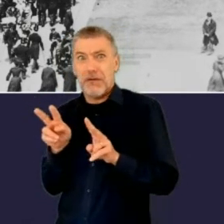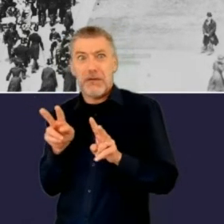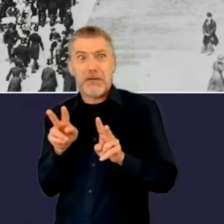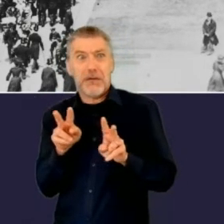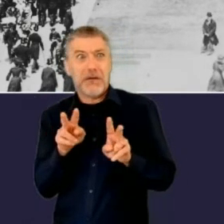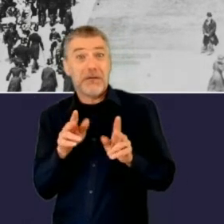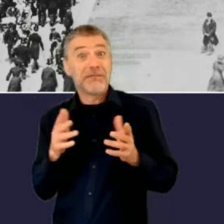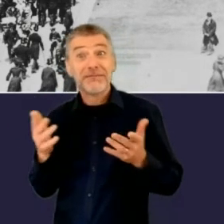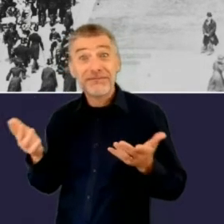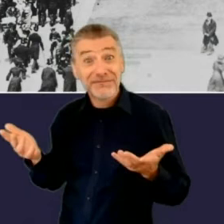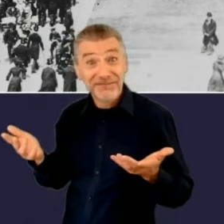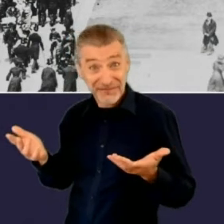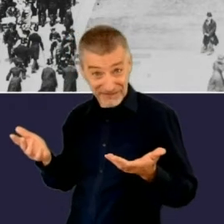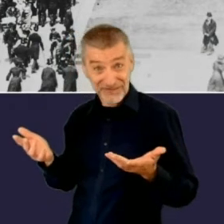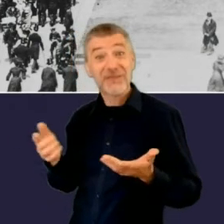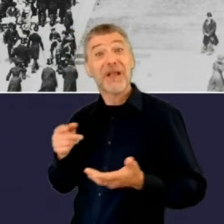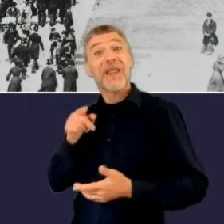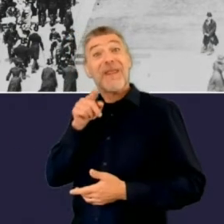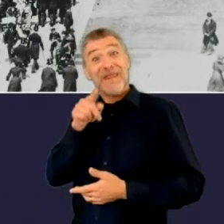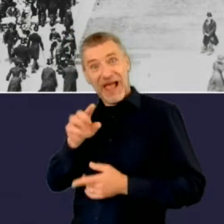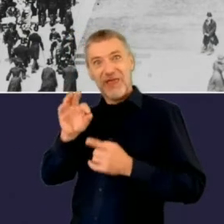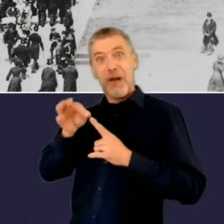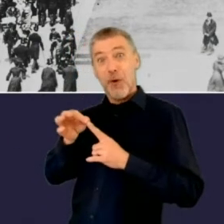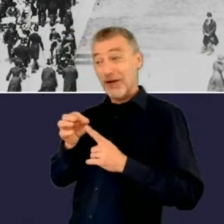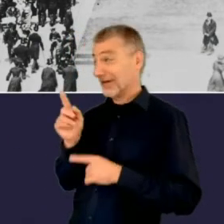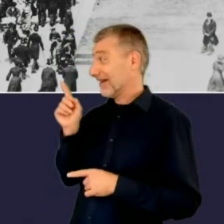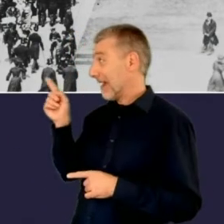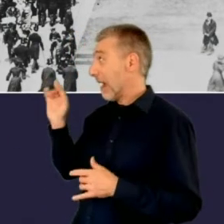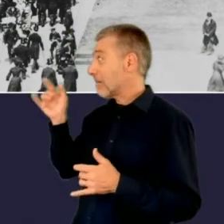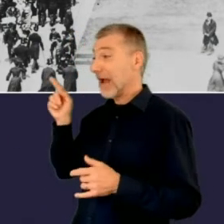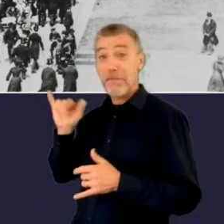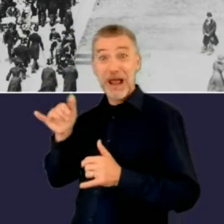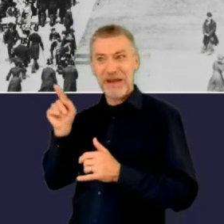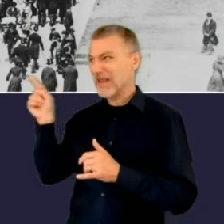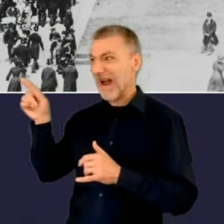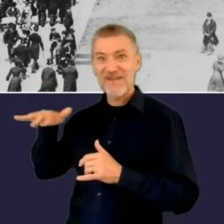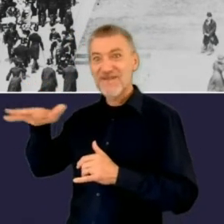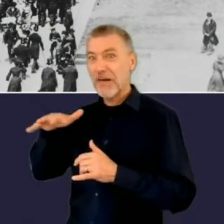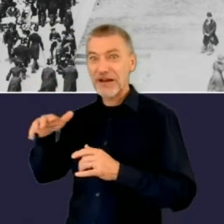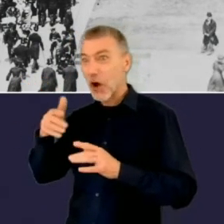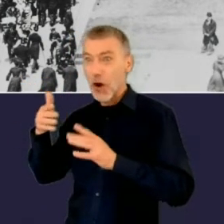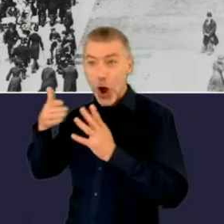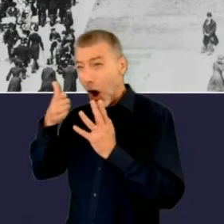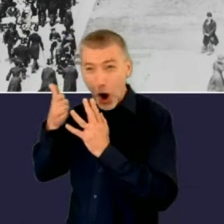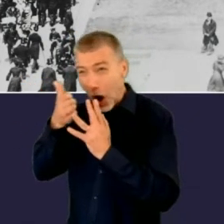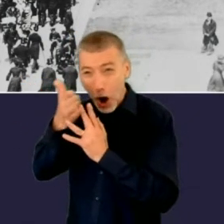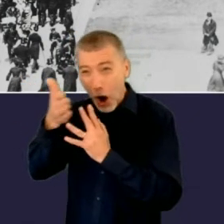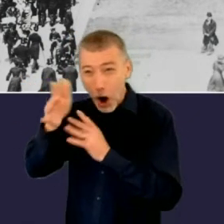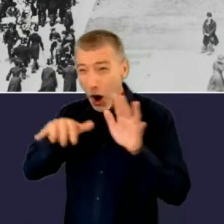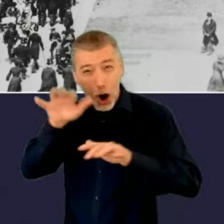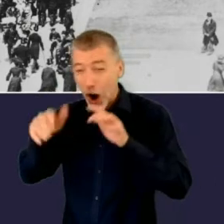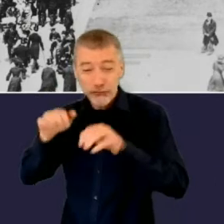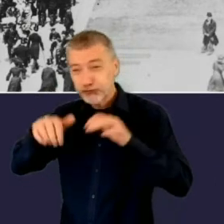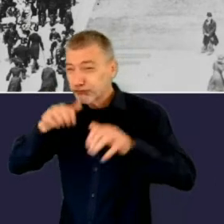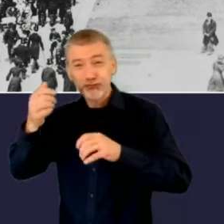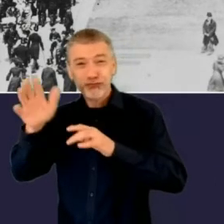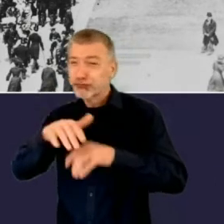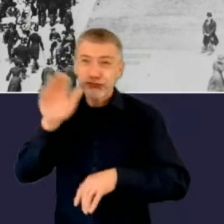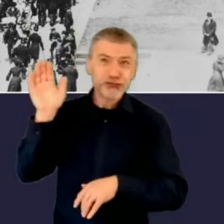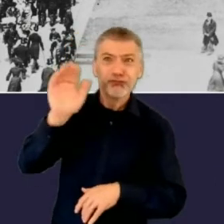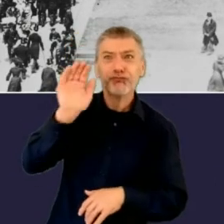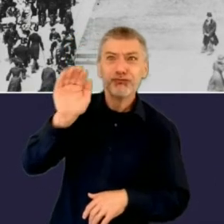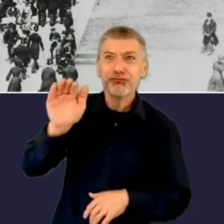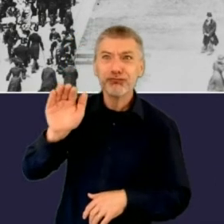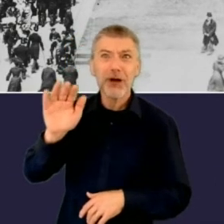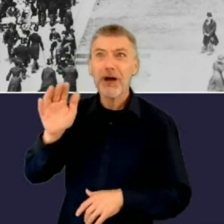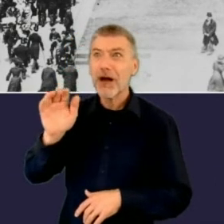hope happens next is they run across the road, they dodge between the horse and carts, they get to the car and they go, I